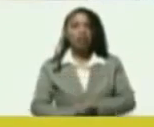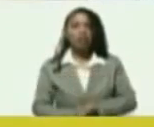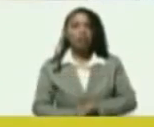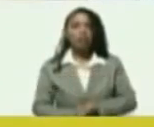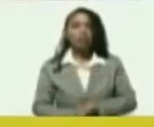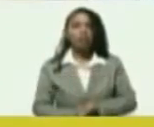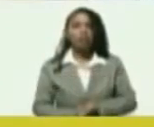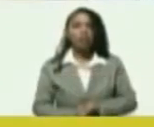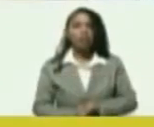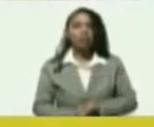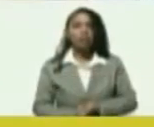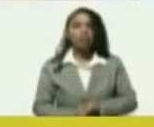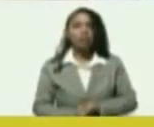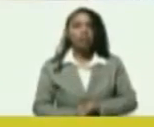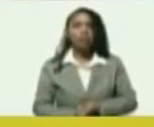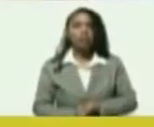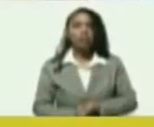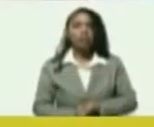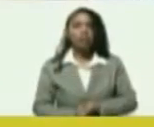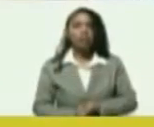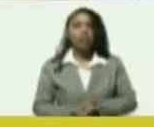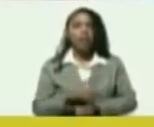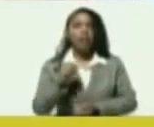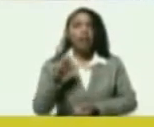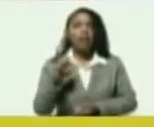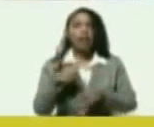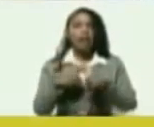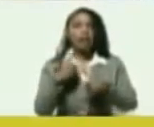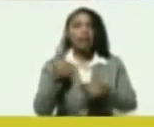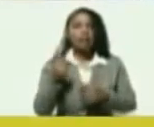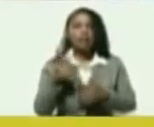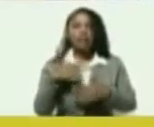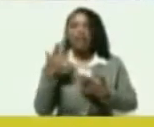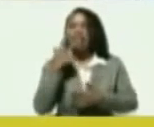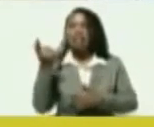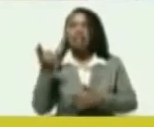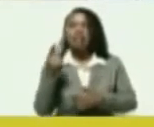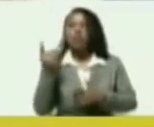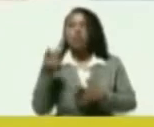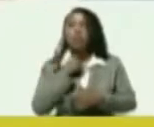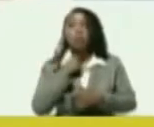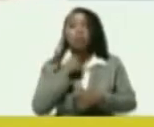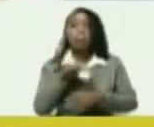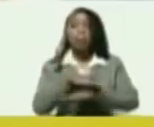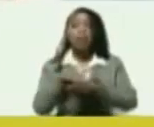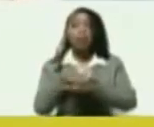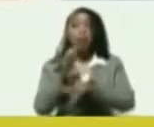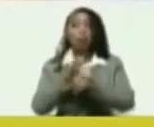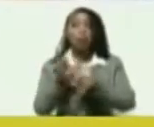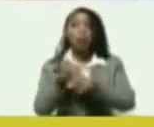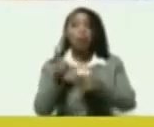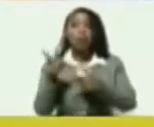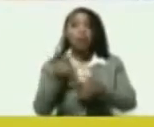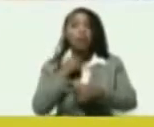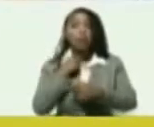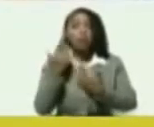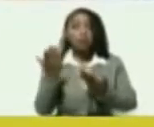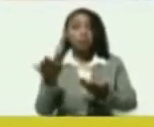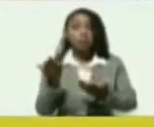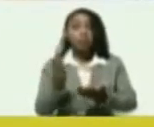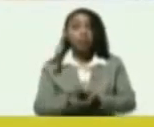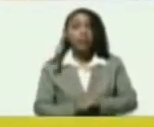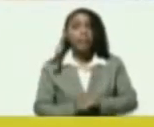Nuts. ¿Qué dice Ernesto? Ernesto, what did you say? ¿Te gusta octogenario? Do you